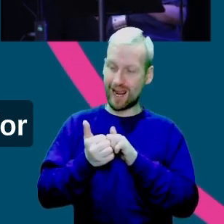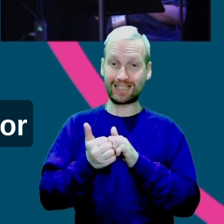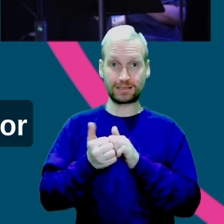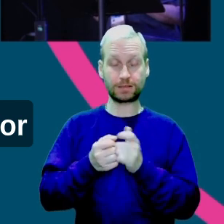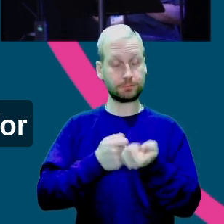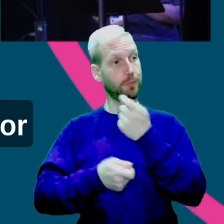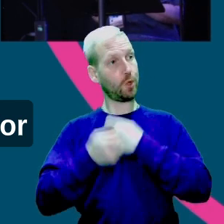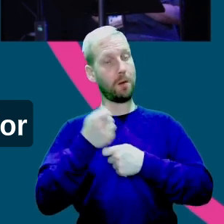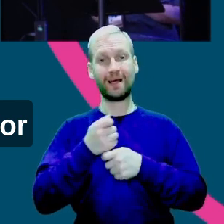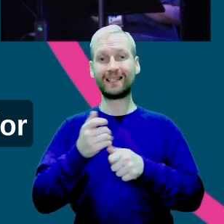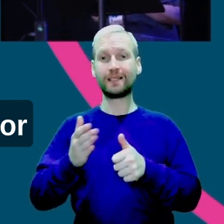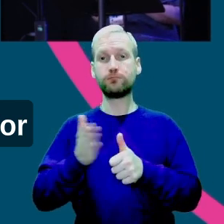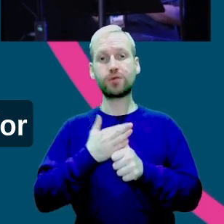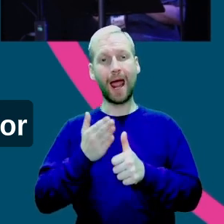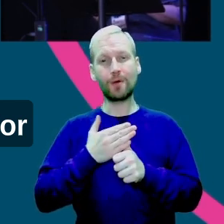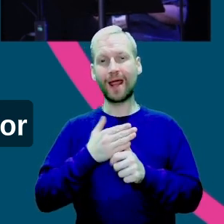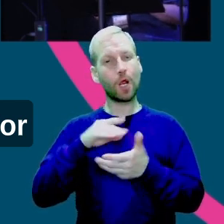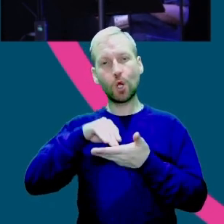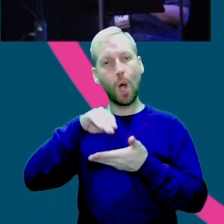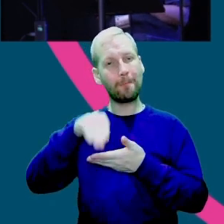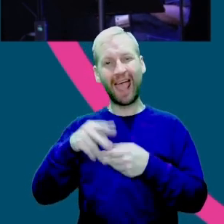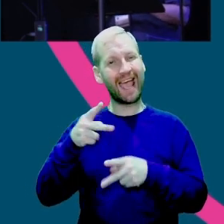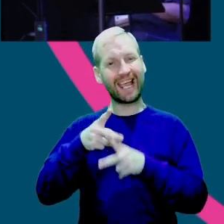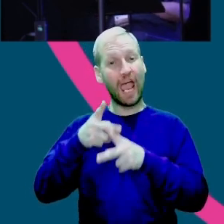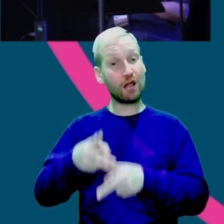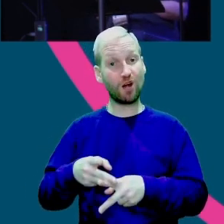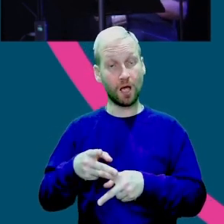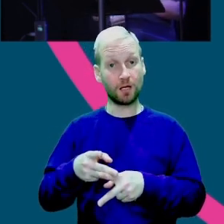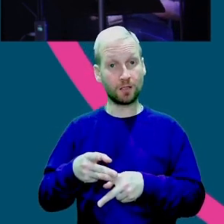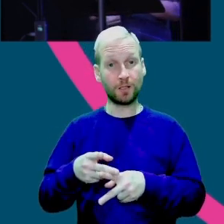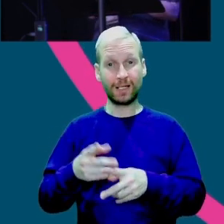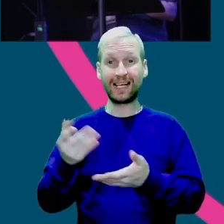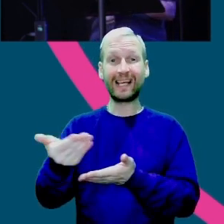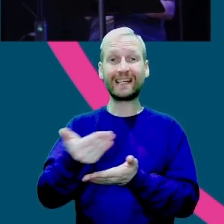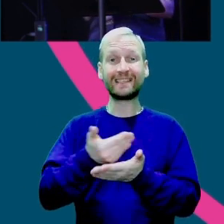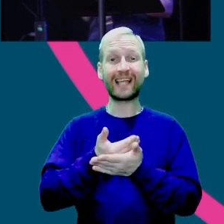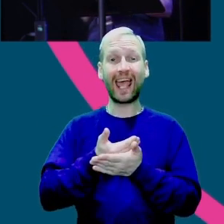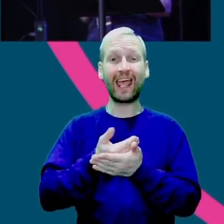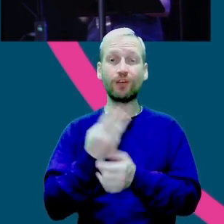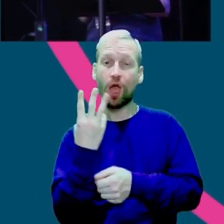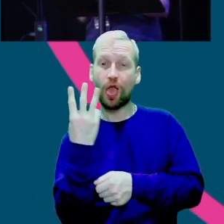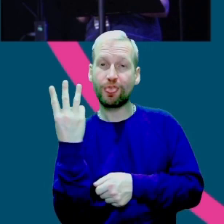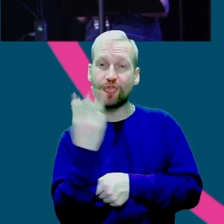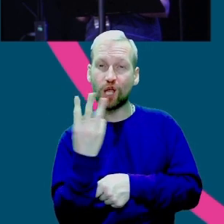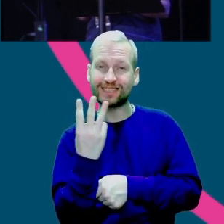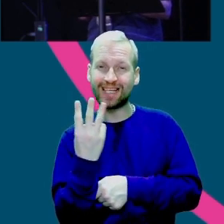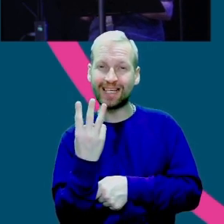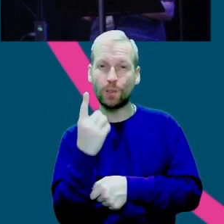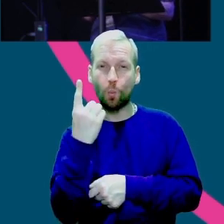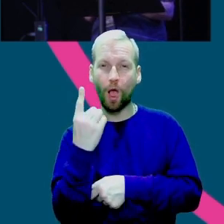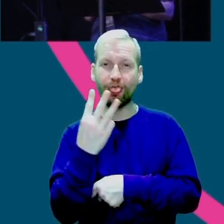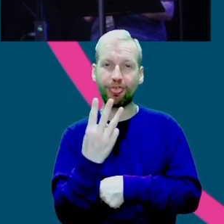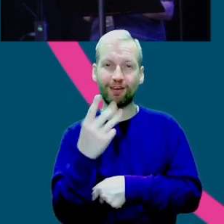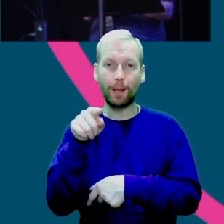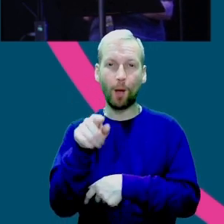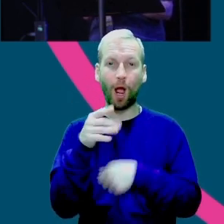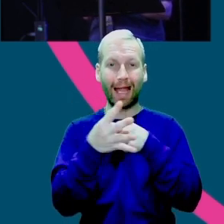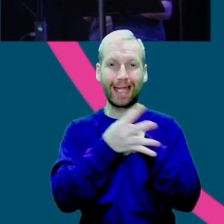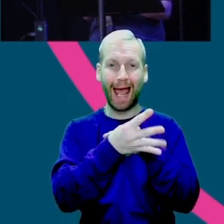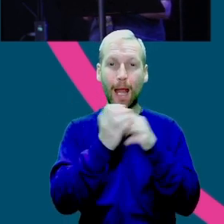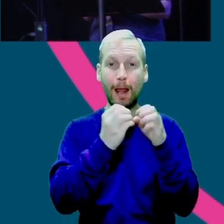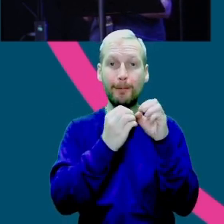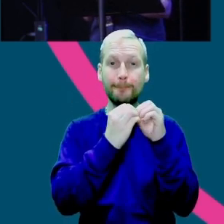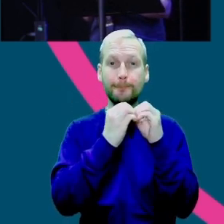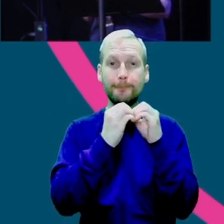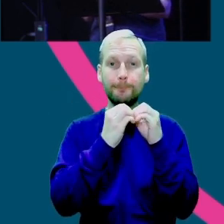as primary unpaid carers for them. This saves the economy £13.9 billion a year, so we need to look after